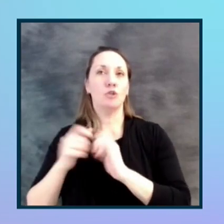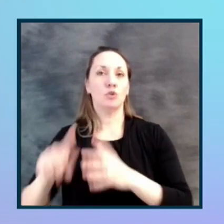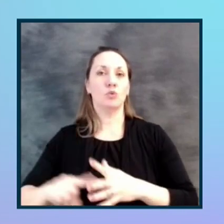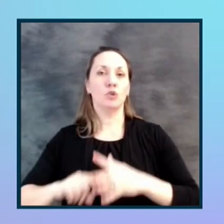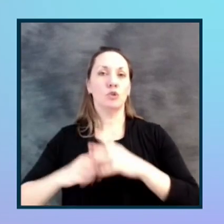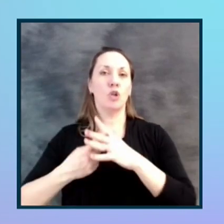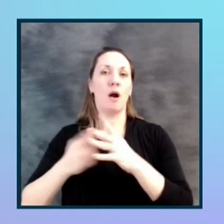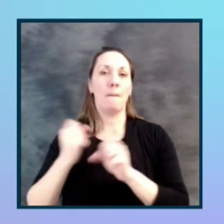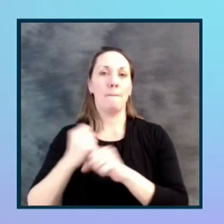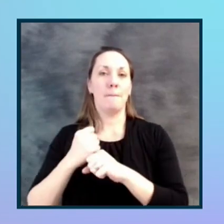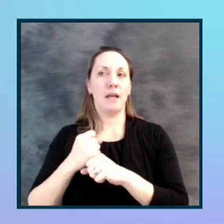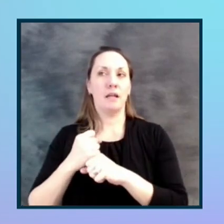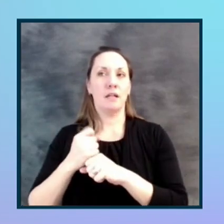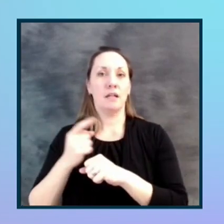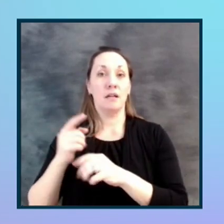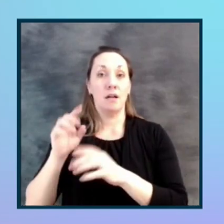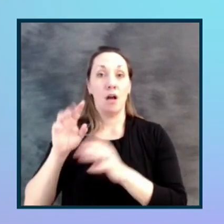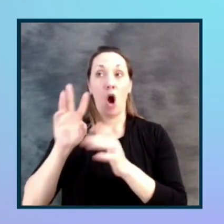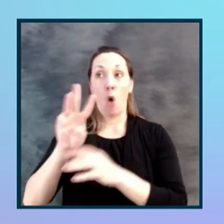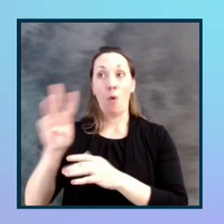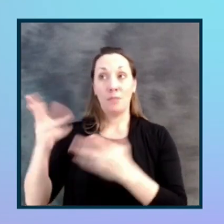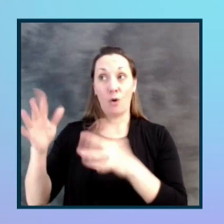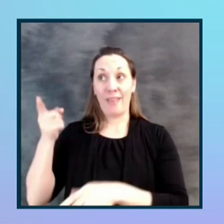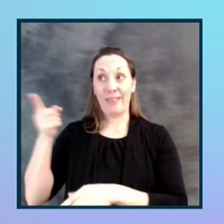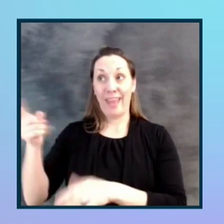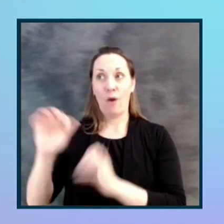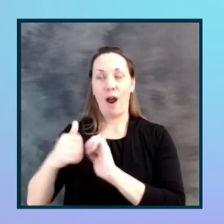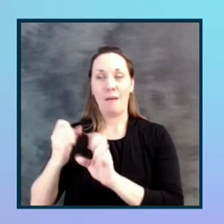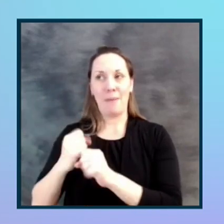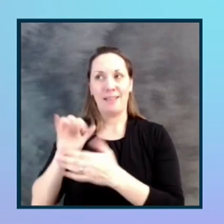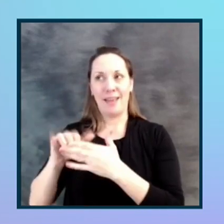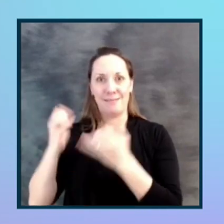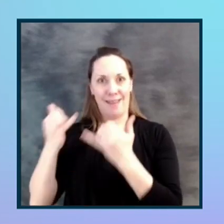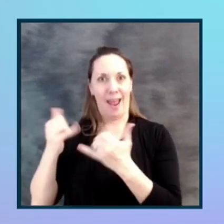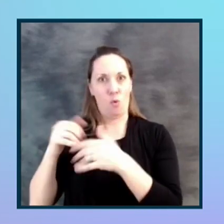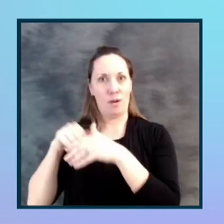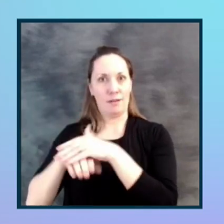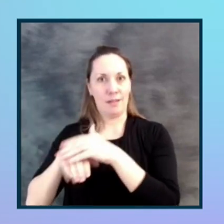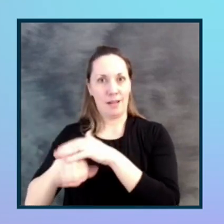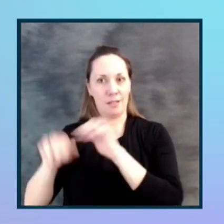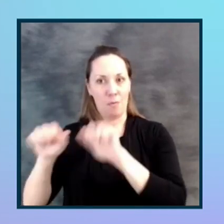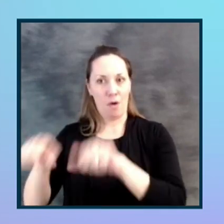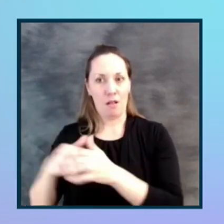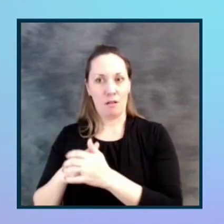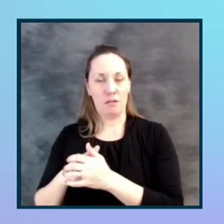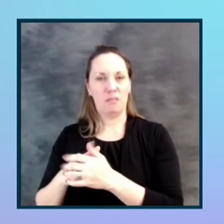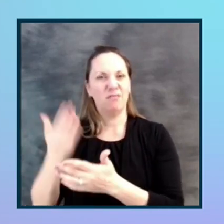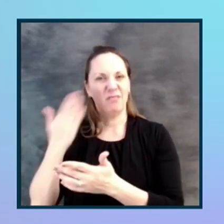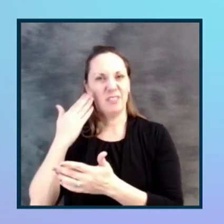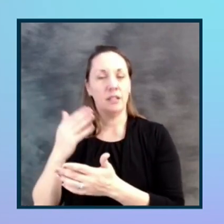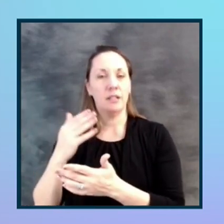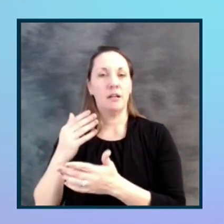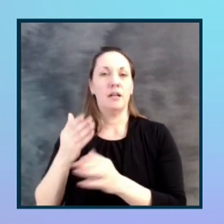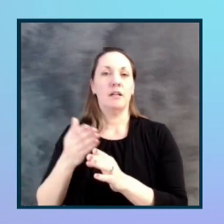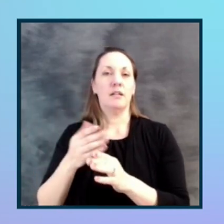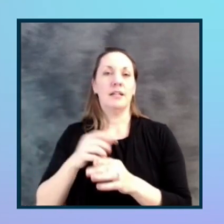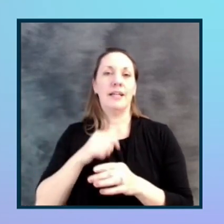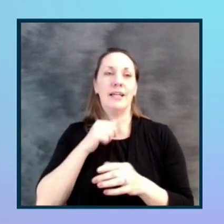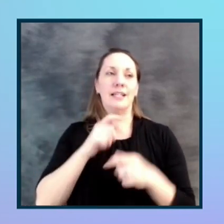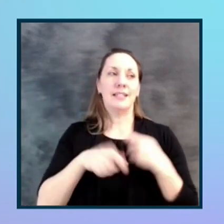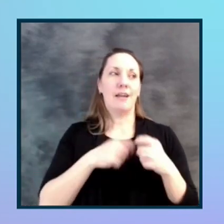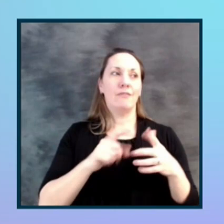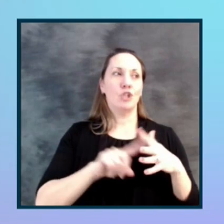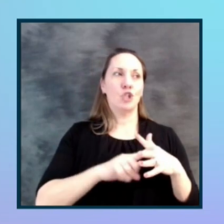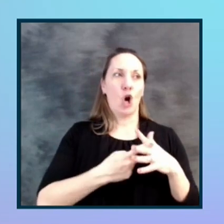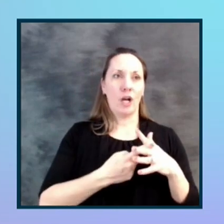making an existing site accessible? So it's a site that already exists versus starting from scratch. So